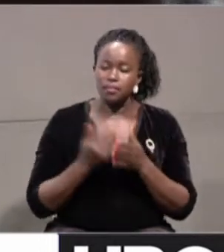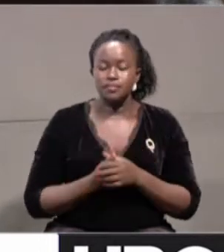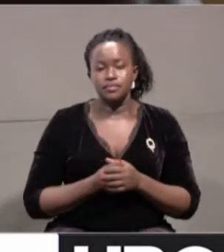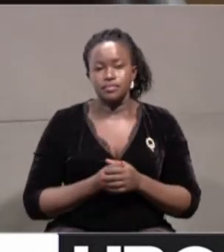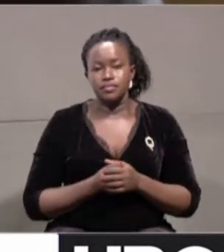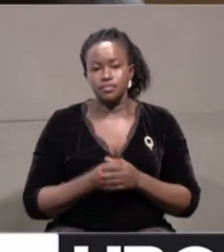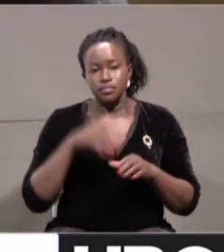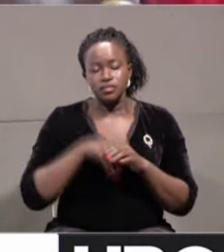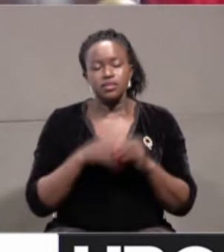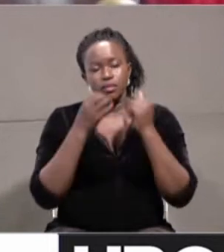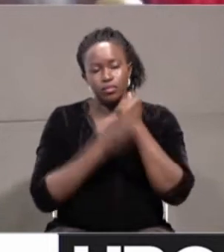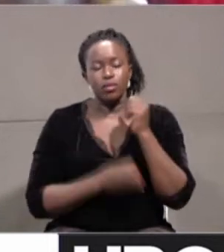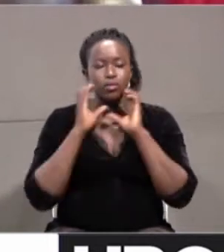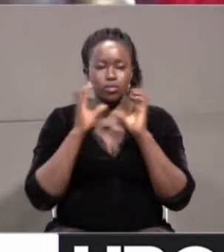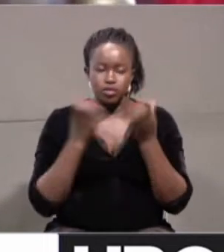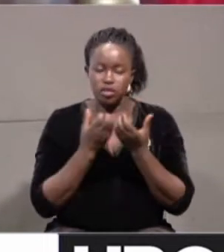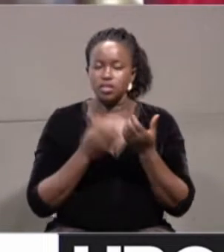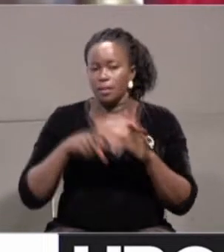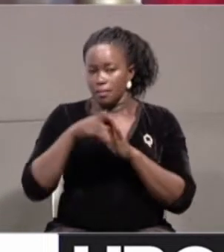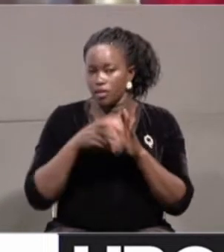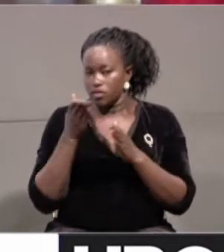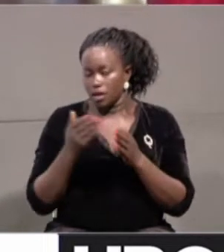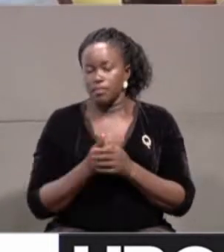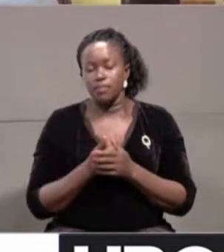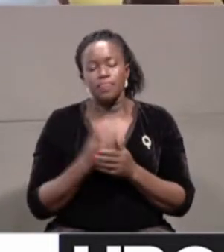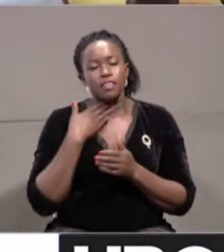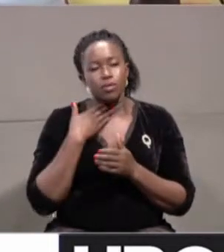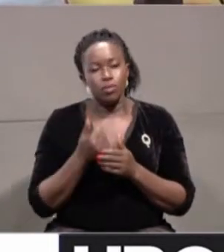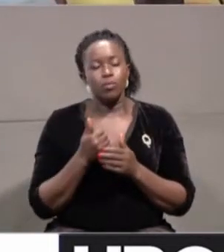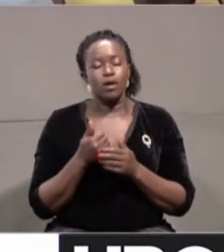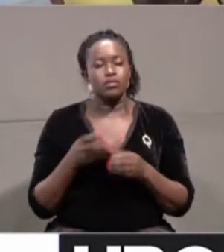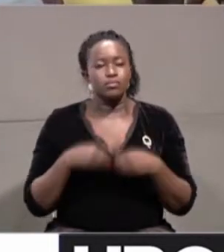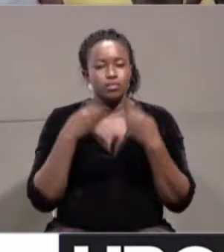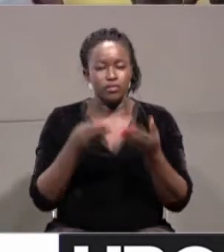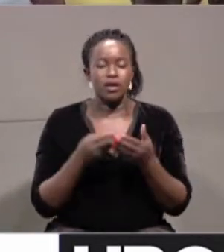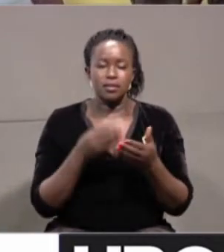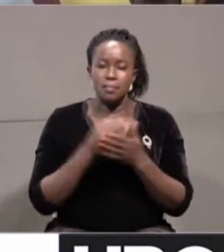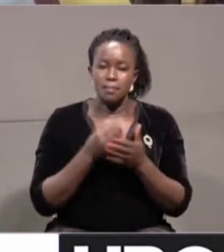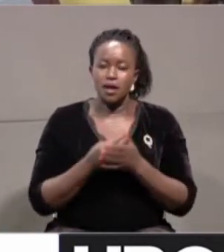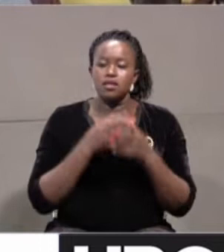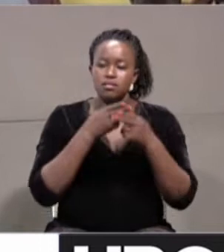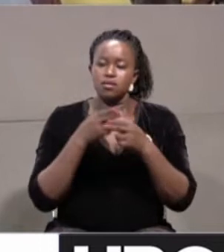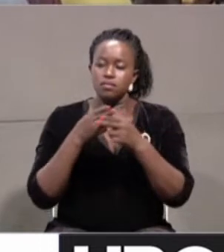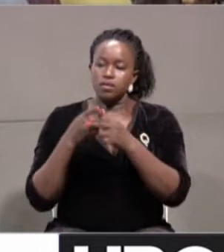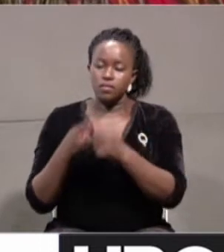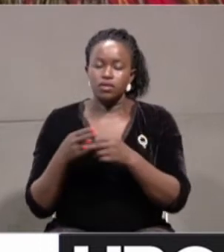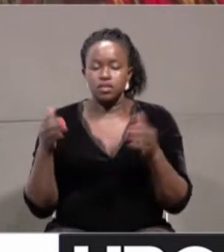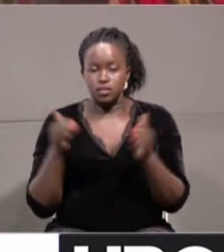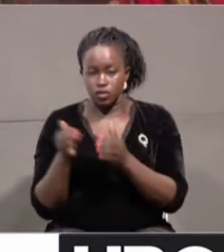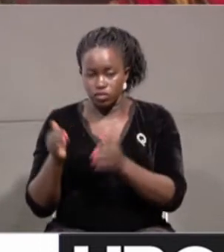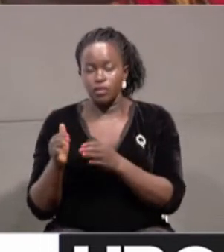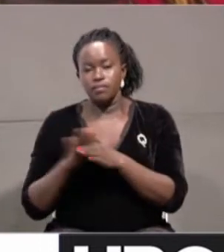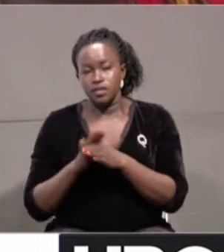incomes to the vulnerable communities. In the parish, the model targets to provide revolving funds